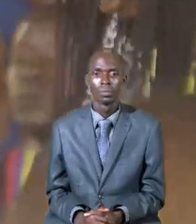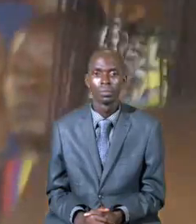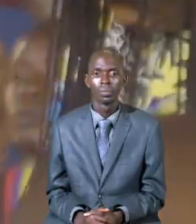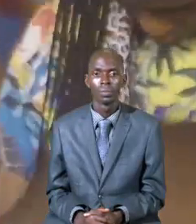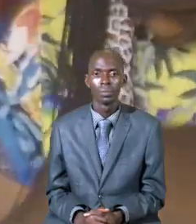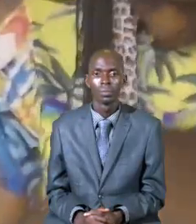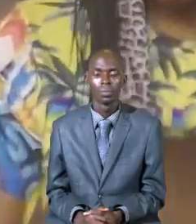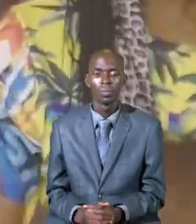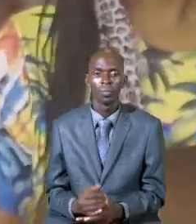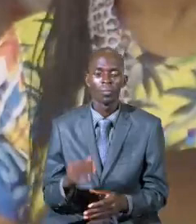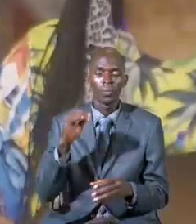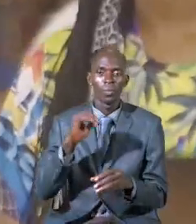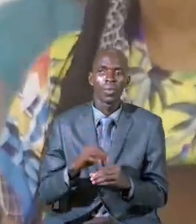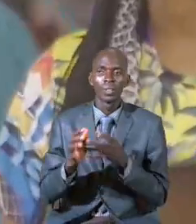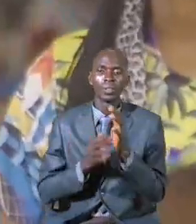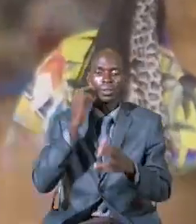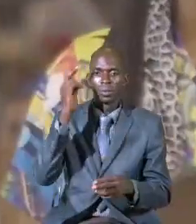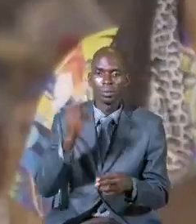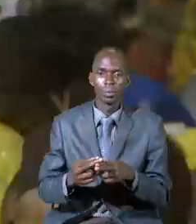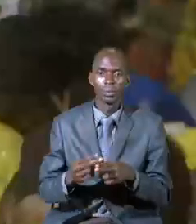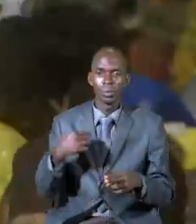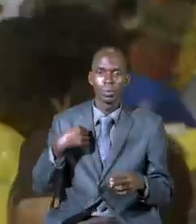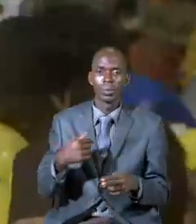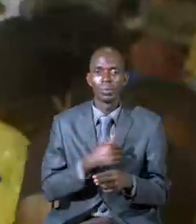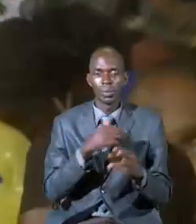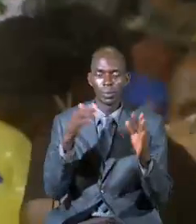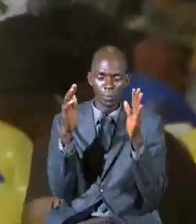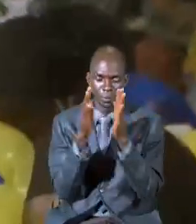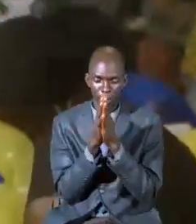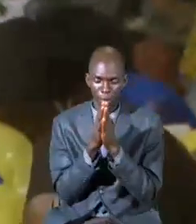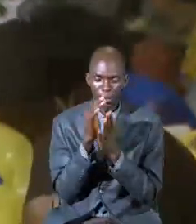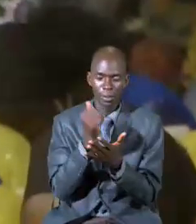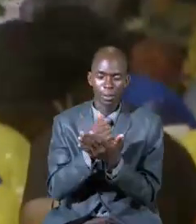In Jesus' name we pray.